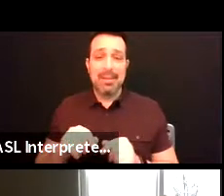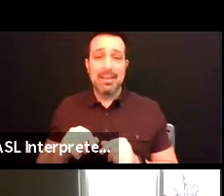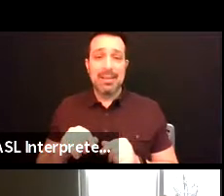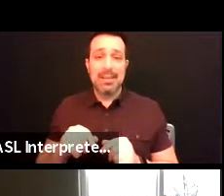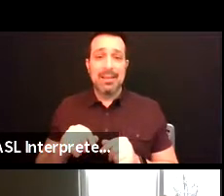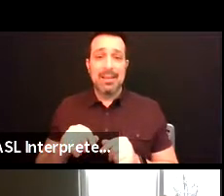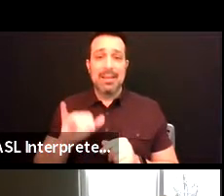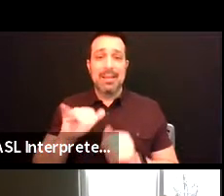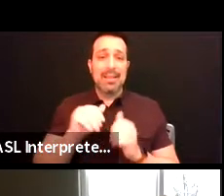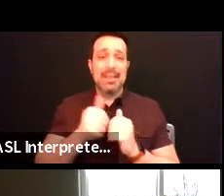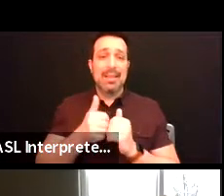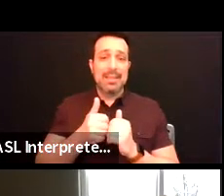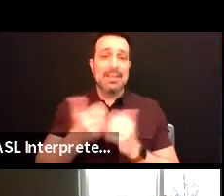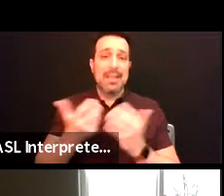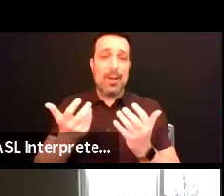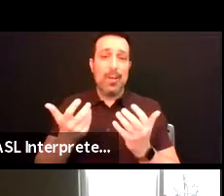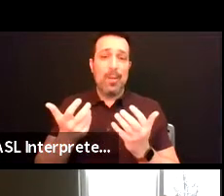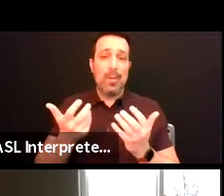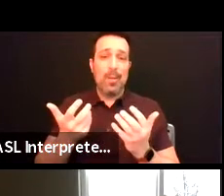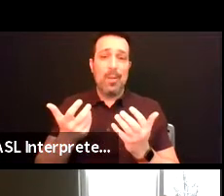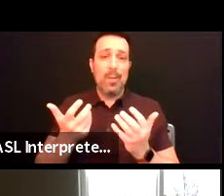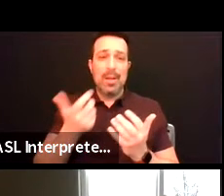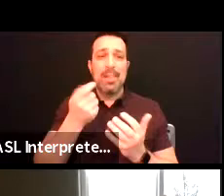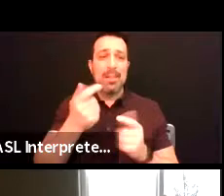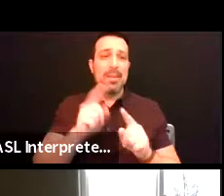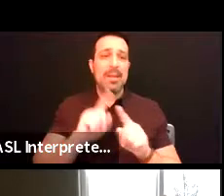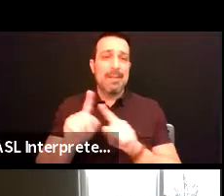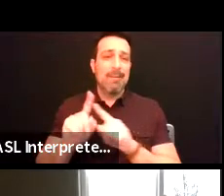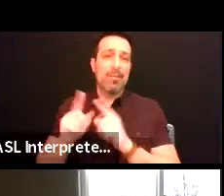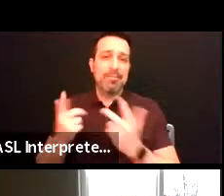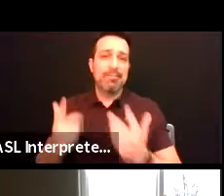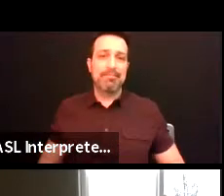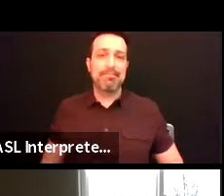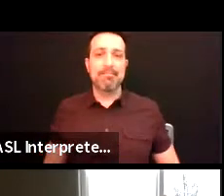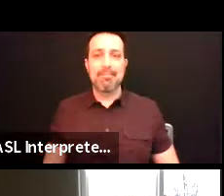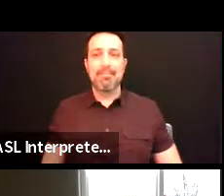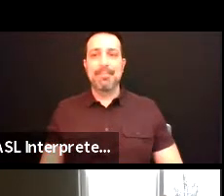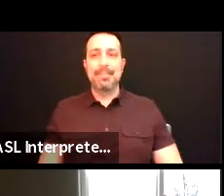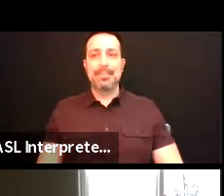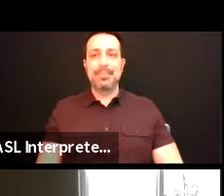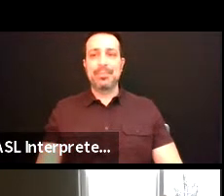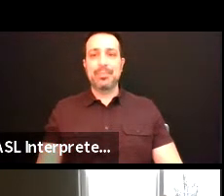just sort of how it's a little different with it.